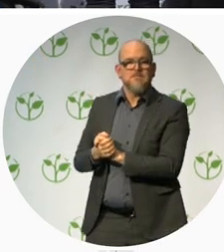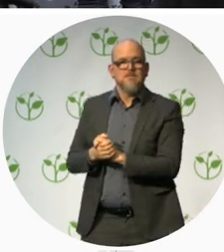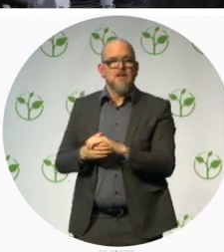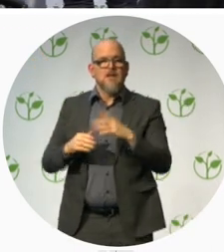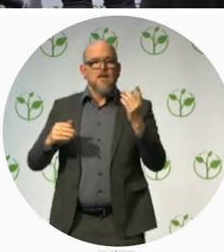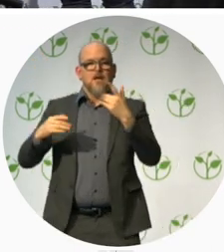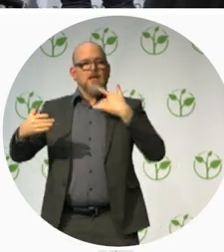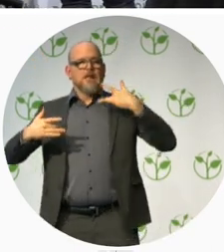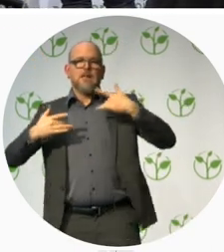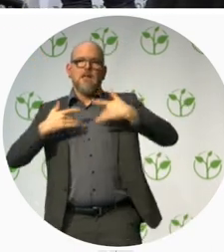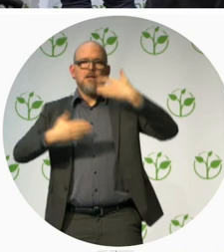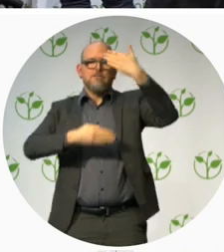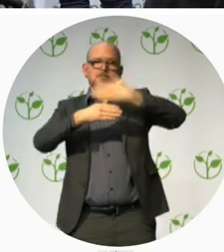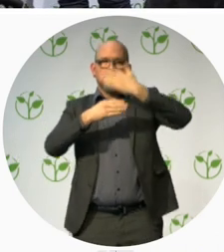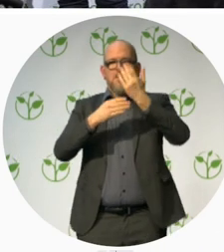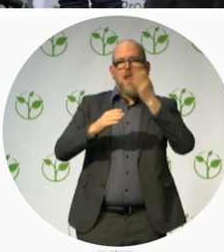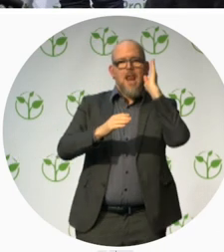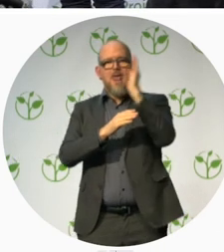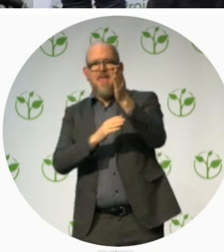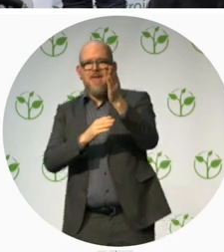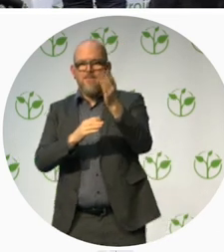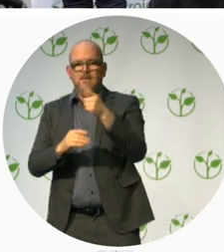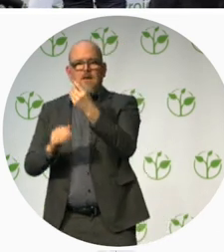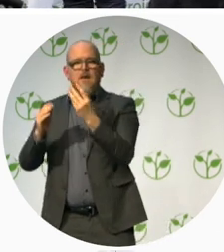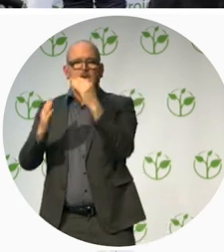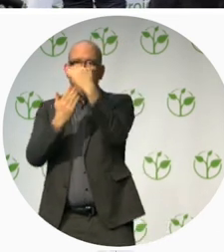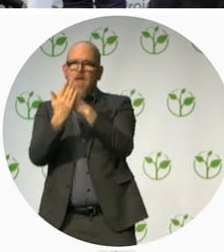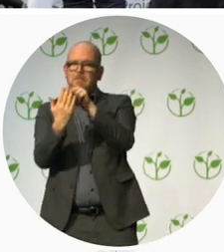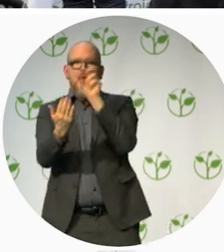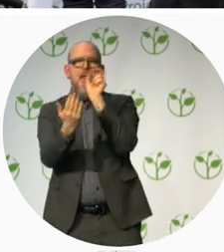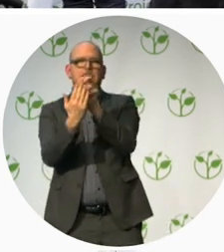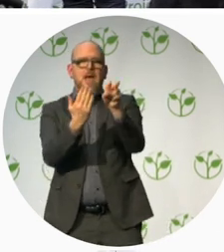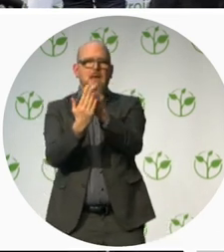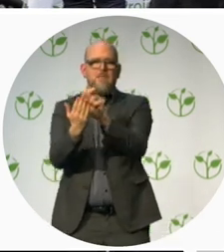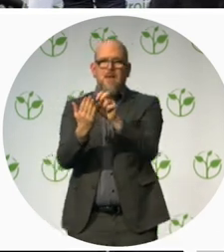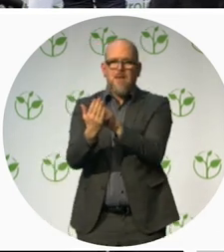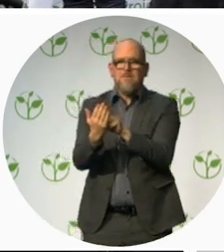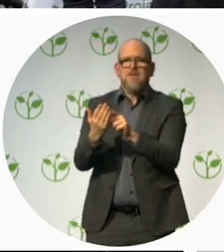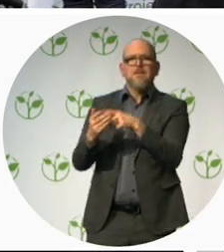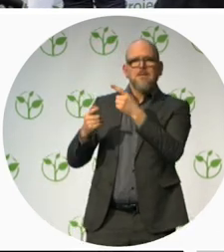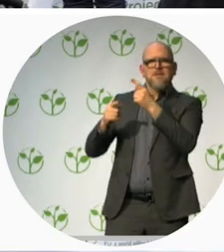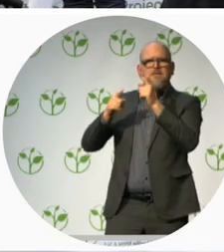Pro app allows persons with visual or hearing impairments to enjoy cultural events on any mobile device.